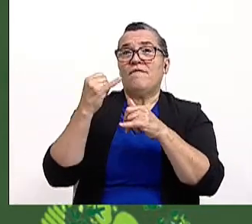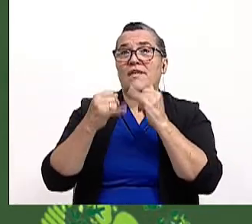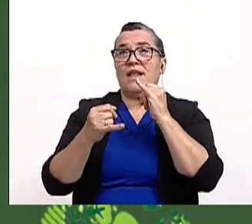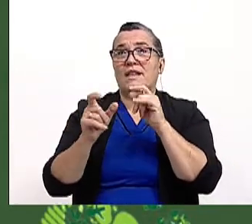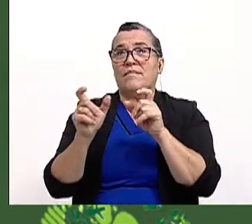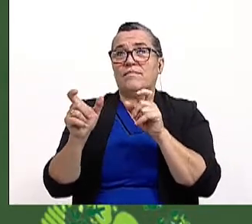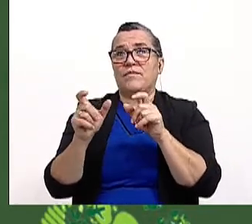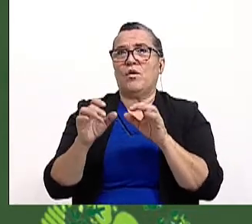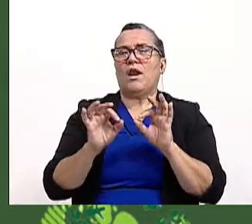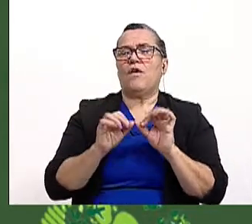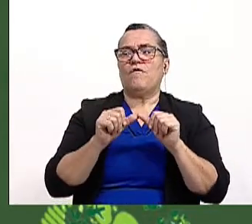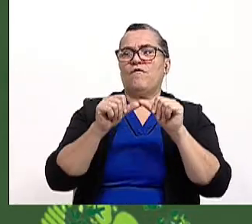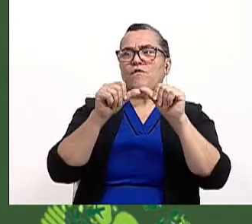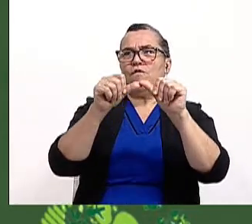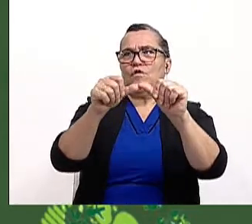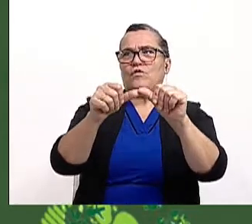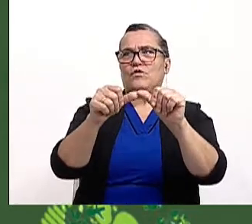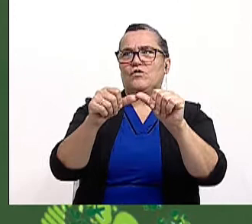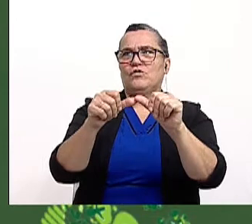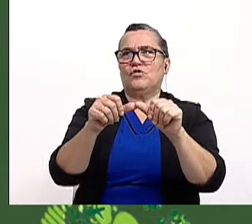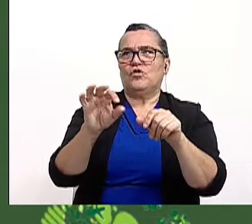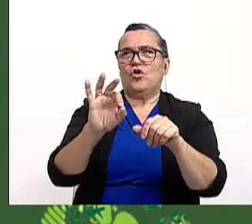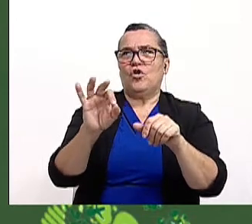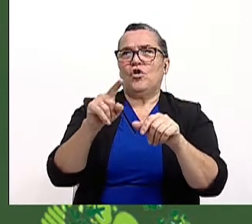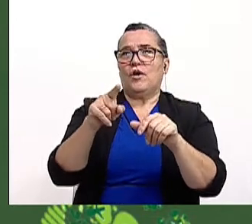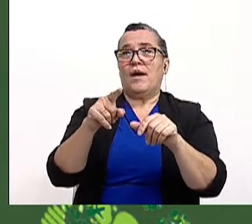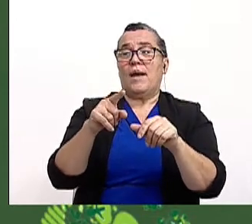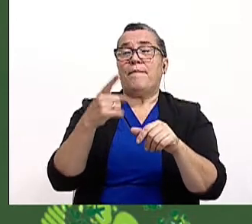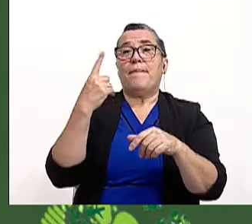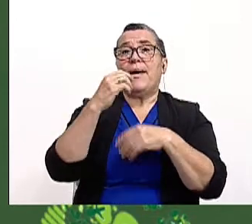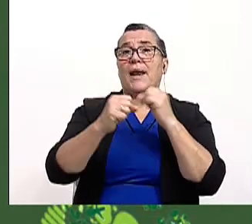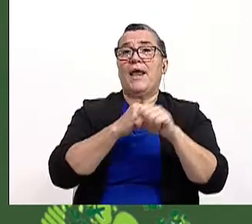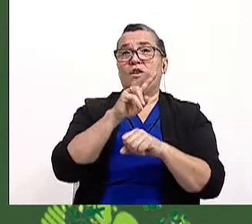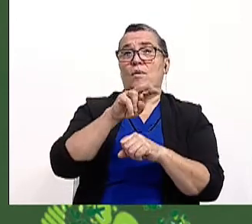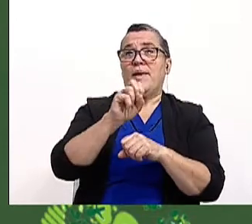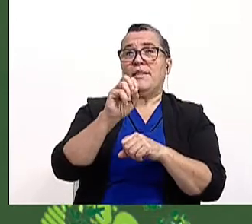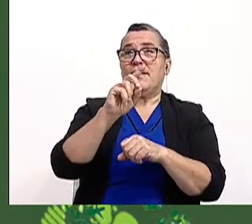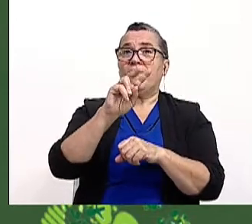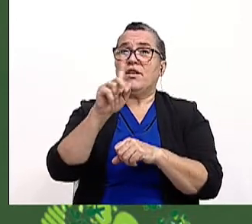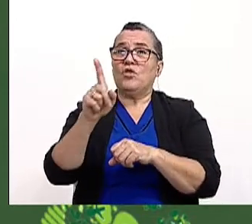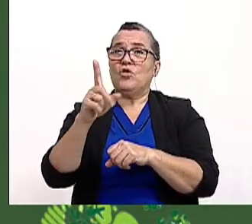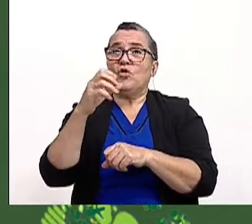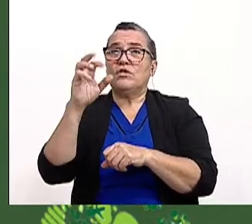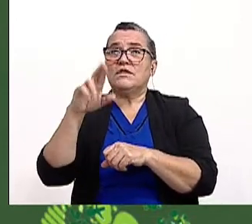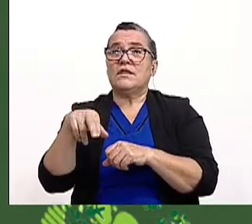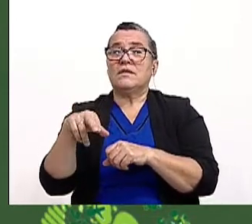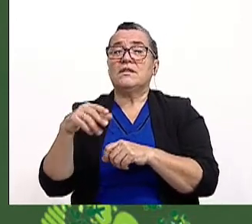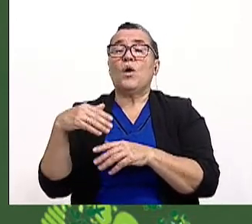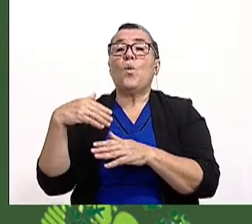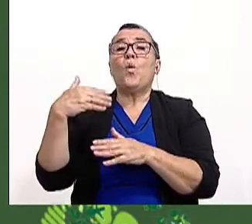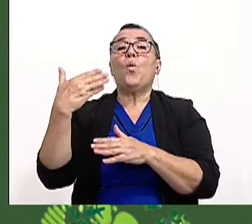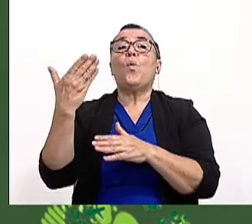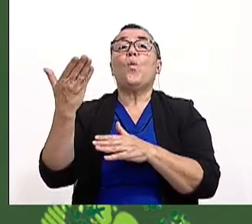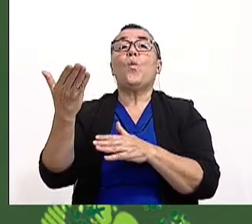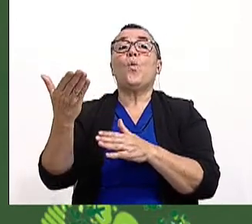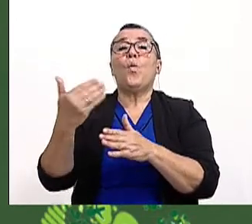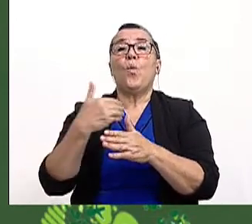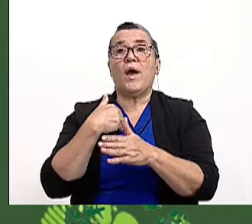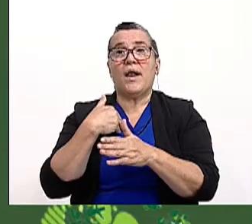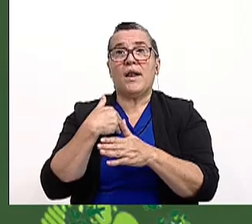future continuous. Look at the example. By the year 2021, Costa Rica will be